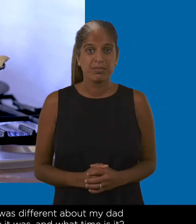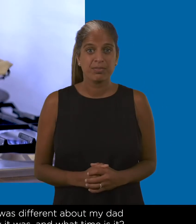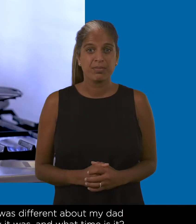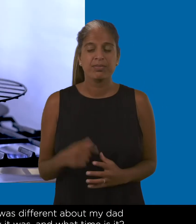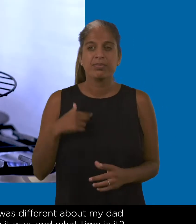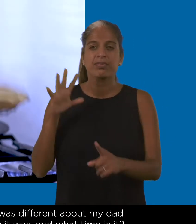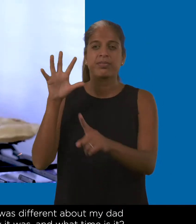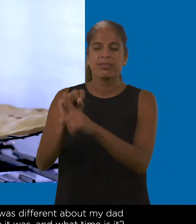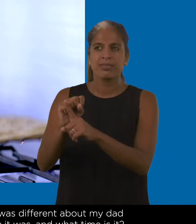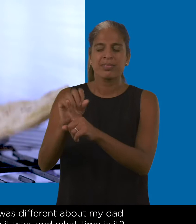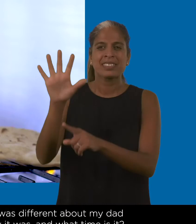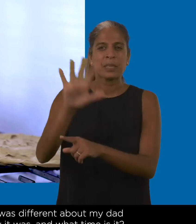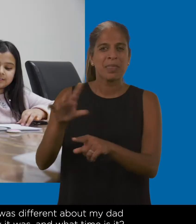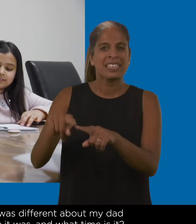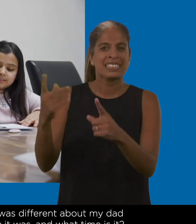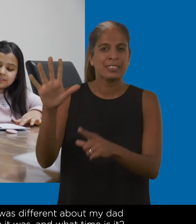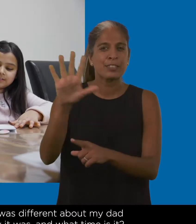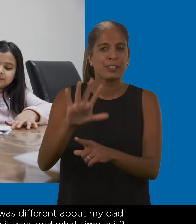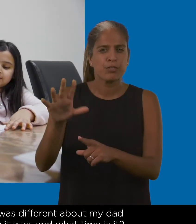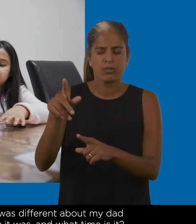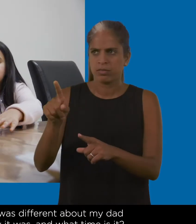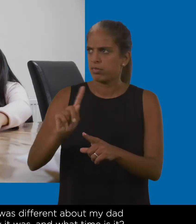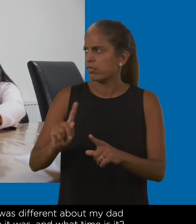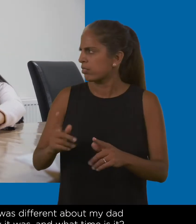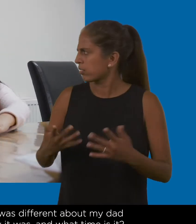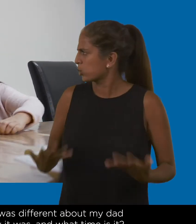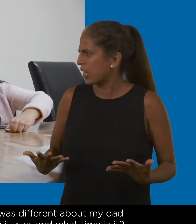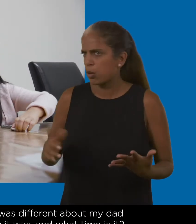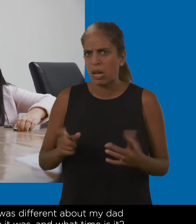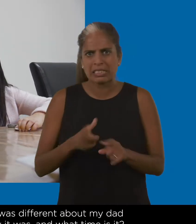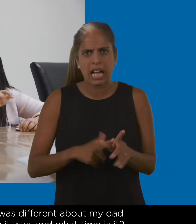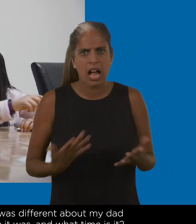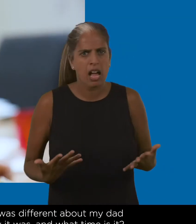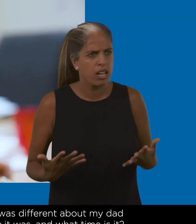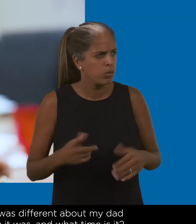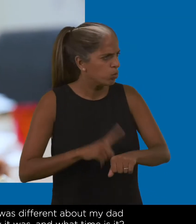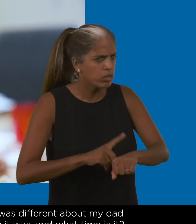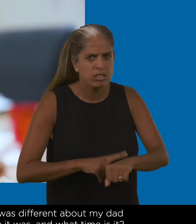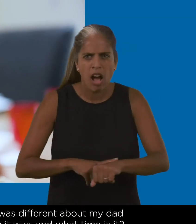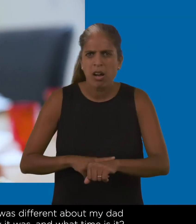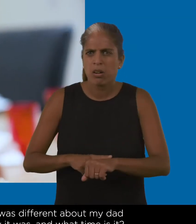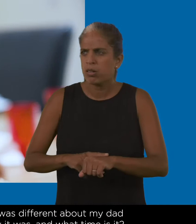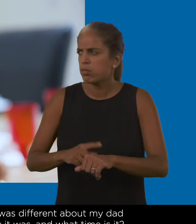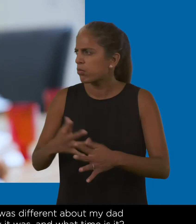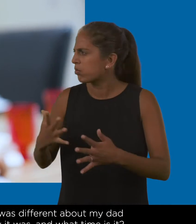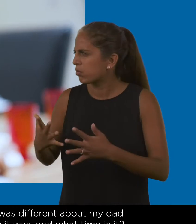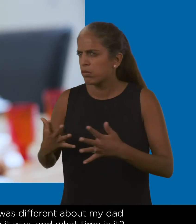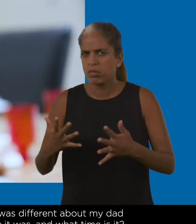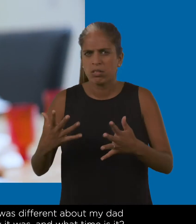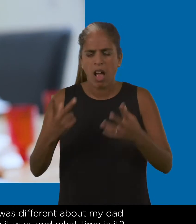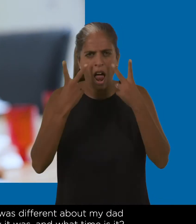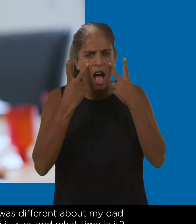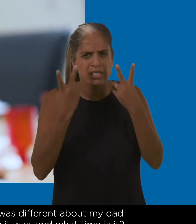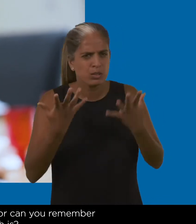So the first thing that we noticed that was different about my dad was that he started to forget what day it was and